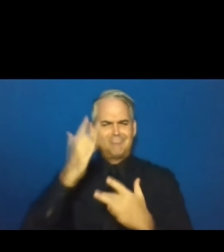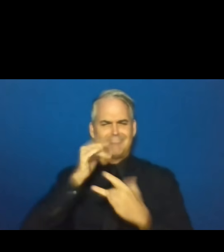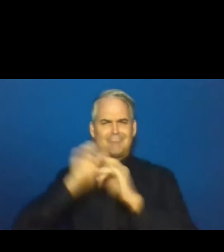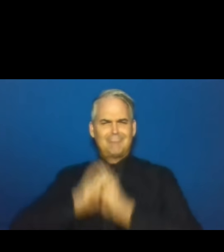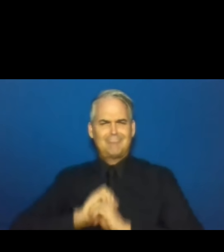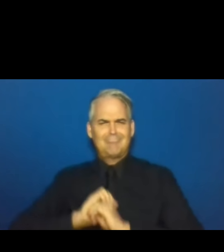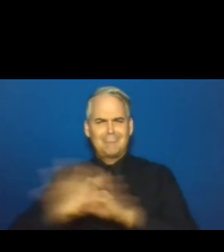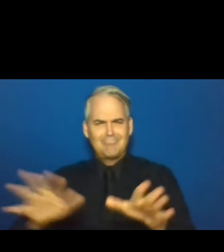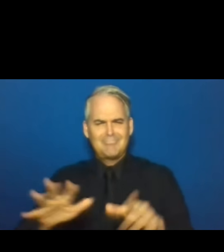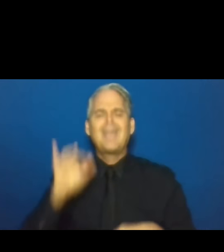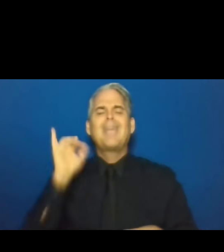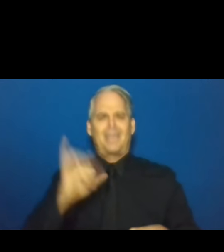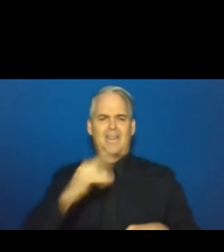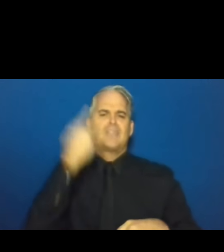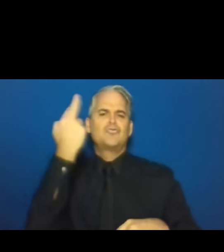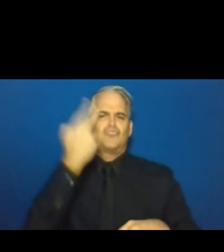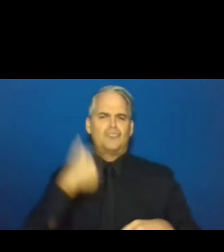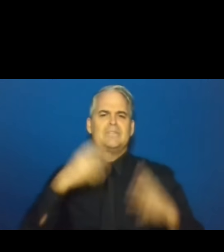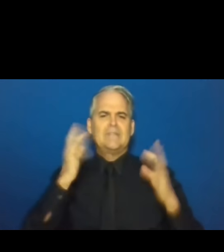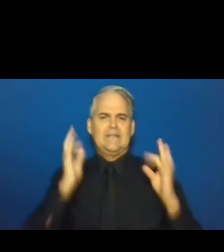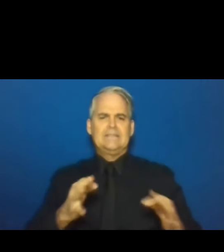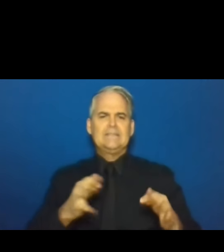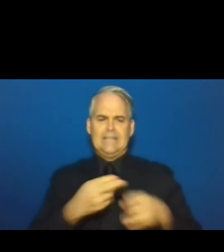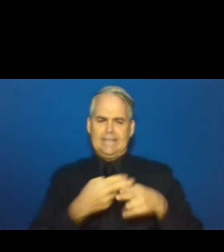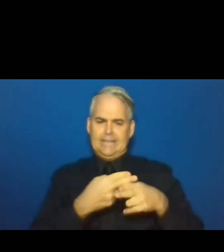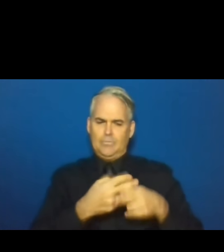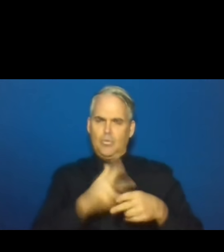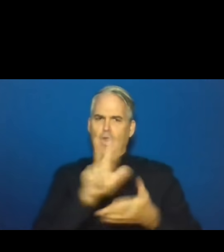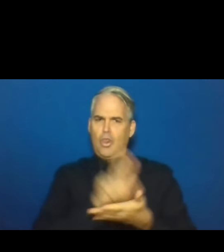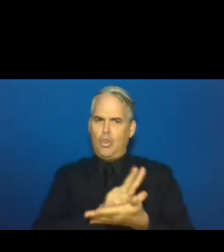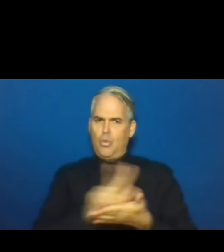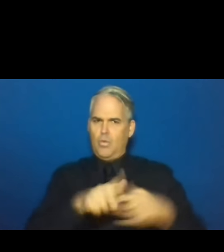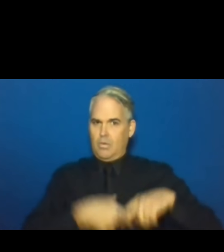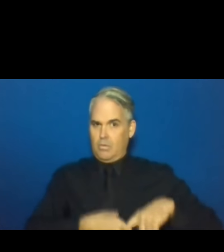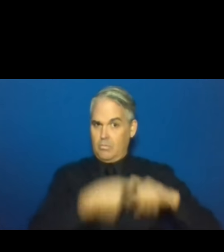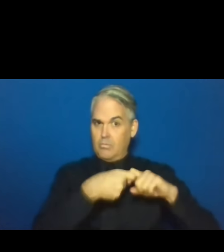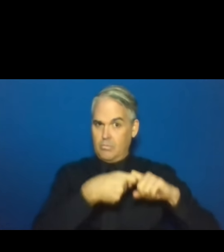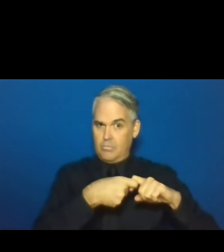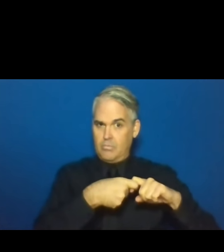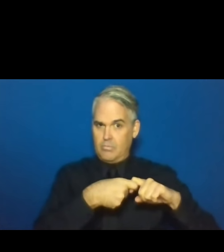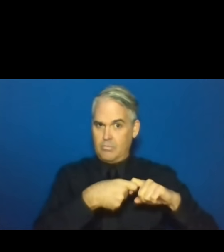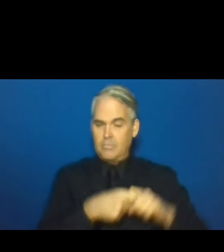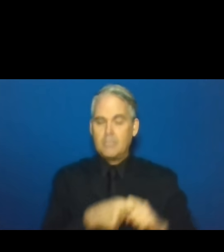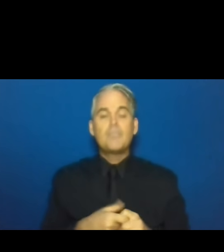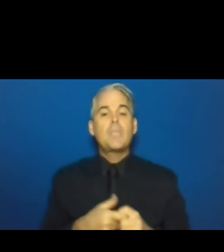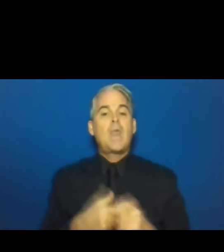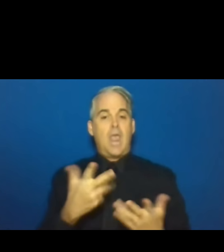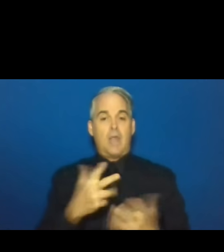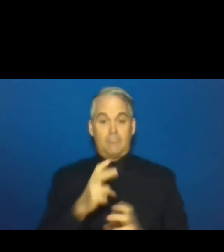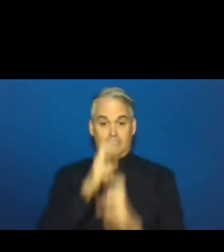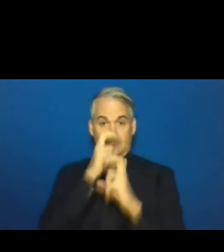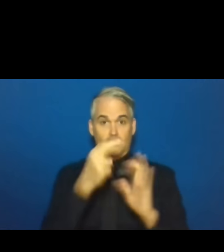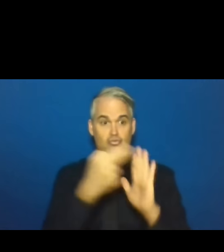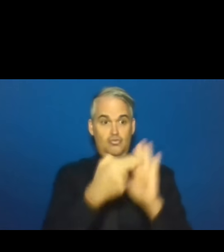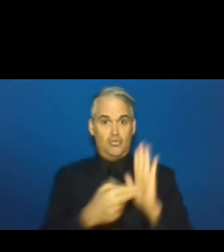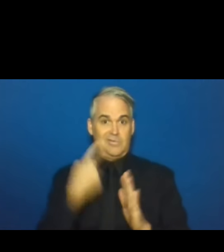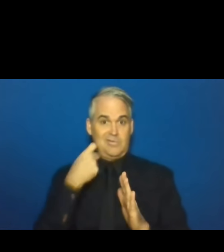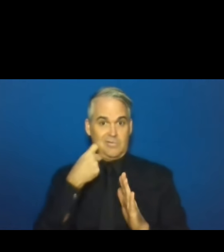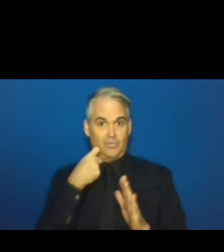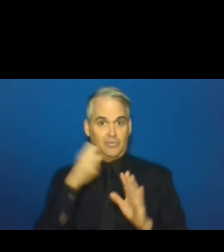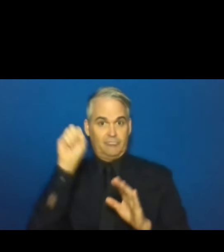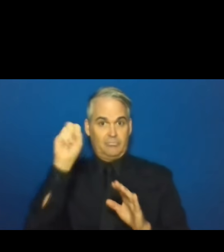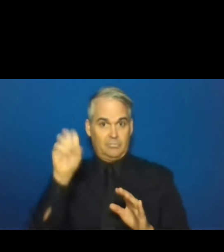with restrictions I just spoke about. The restrictions I outlined tonight apply statewide. They are